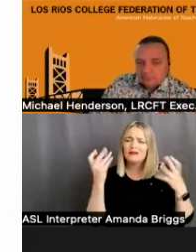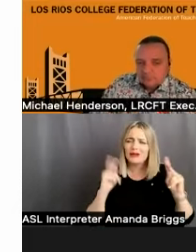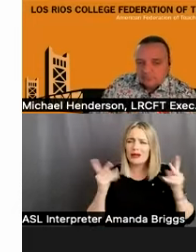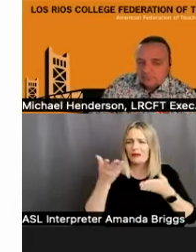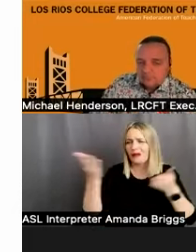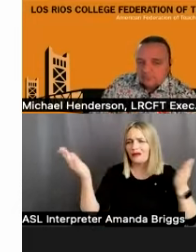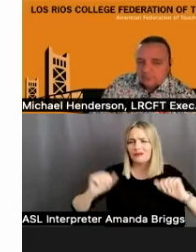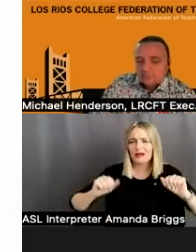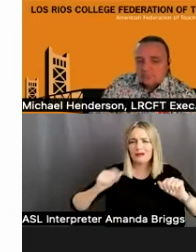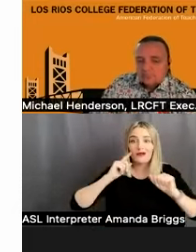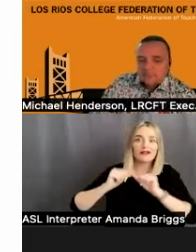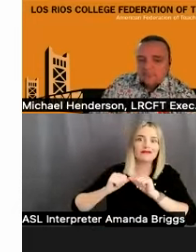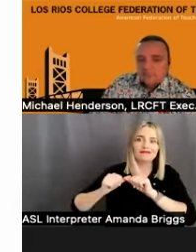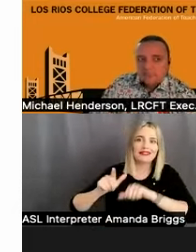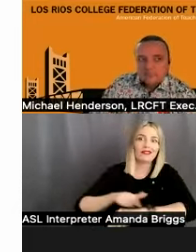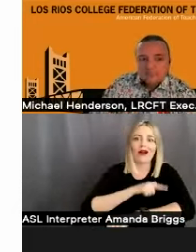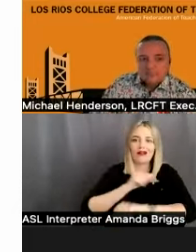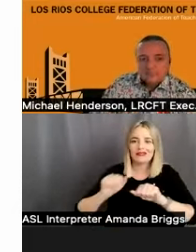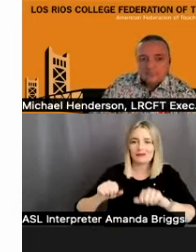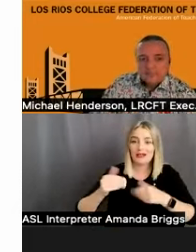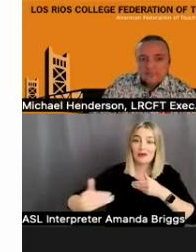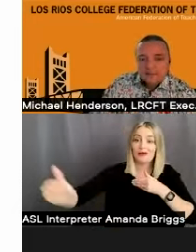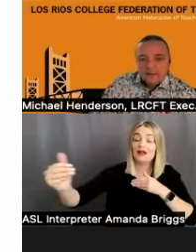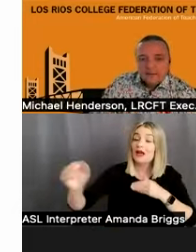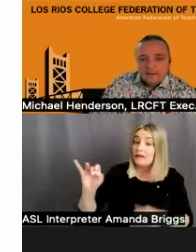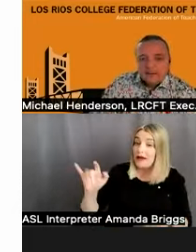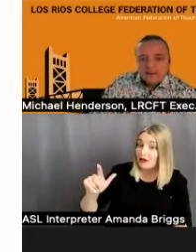possible for as long as possible. Michael.